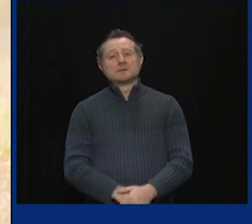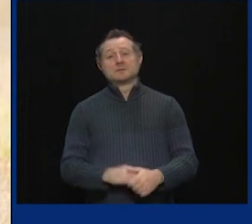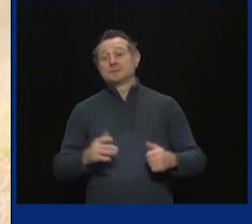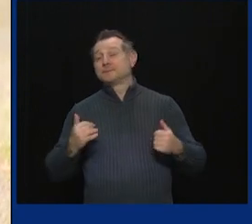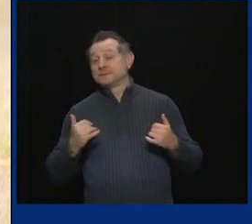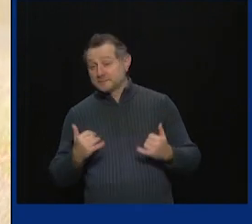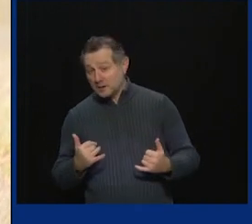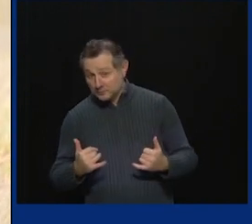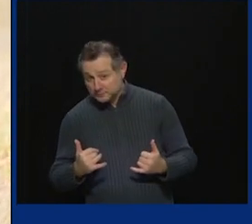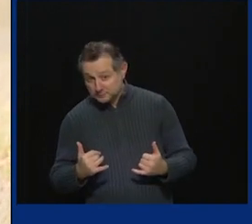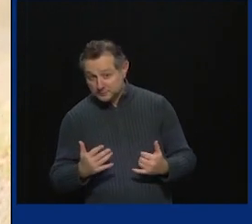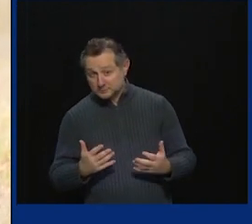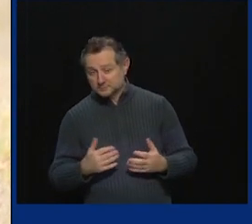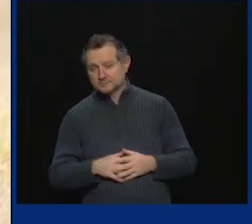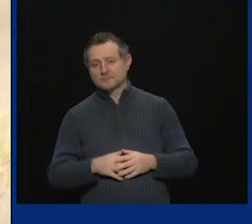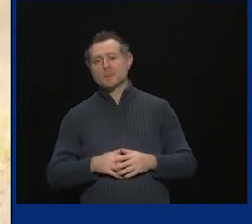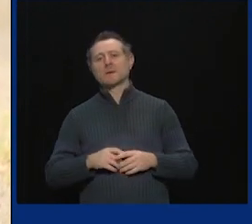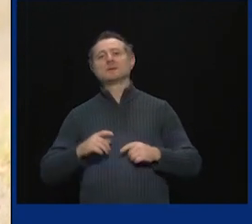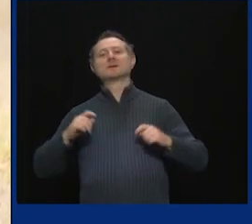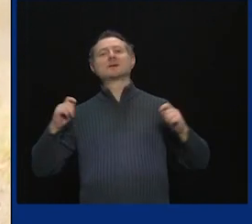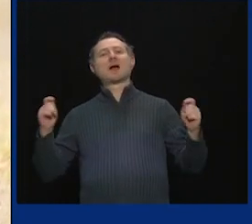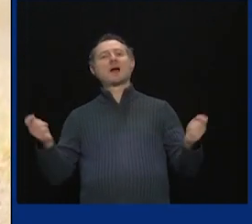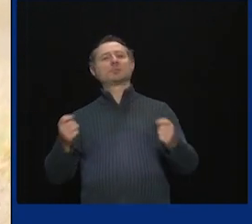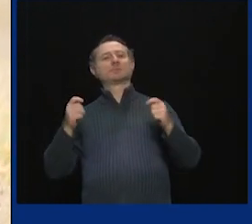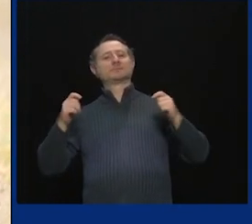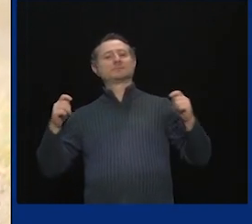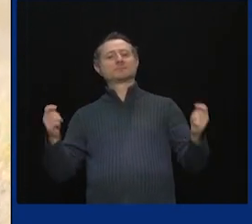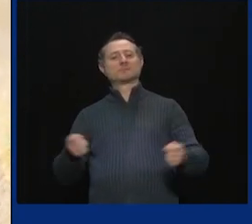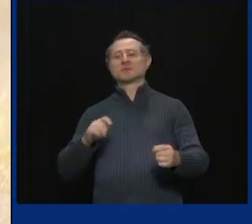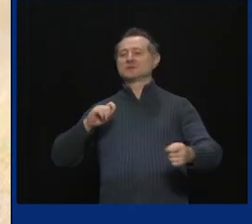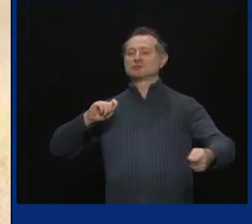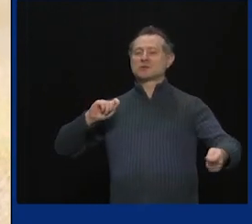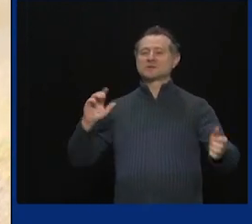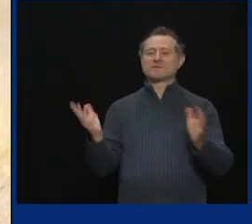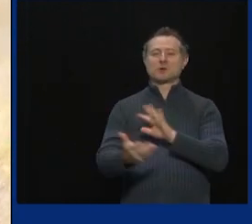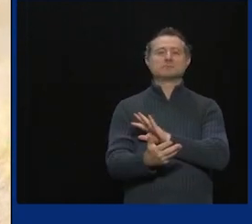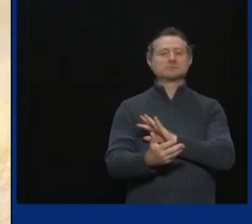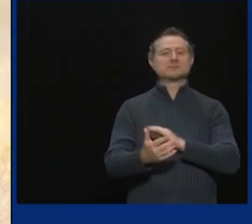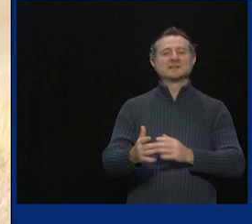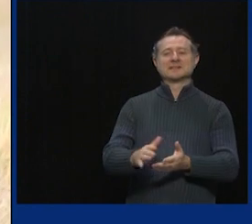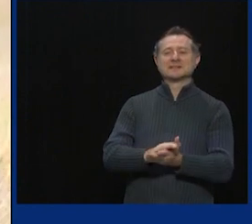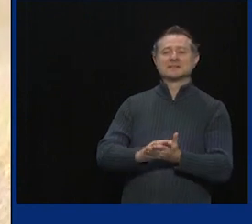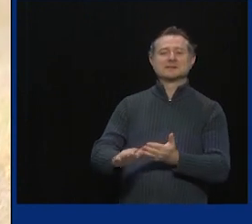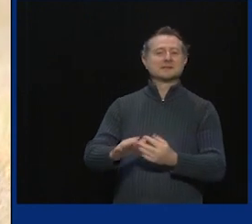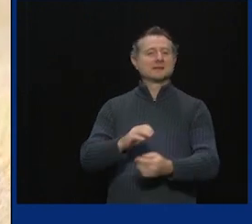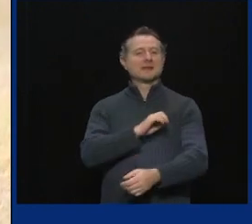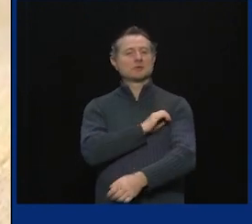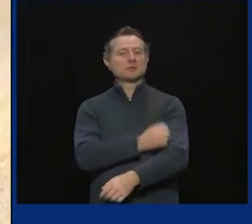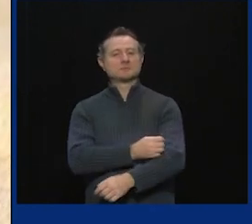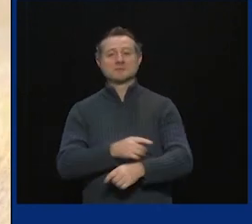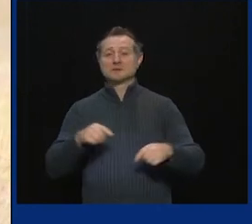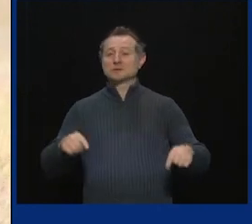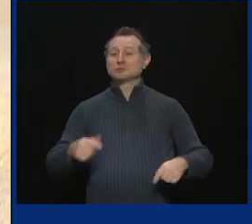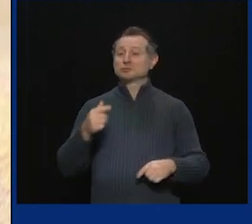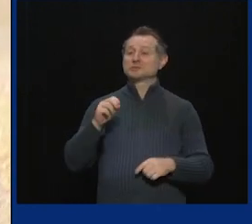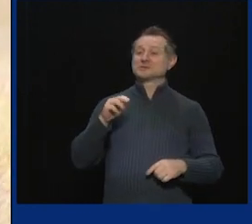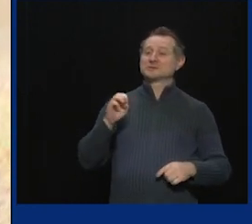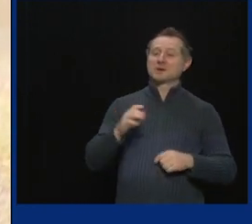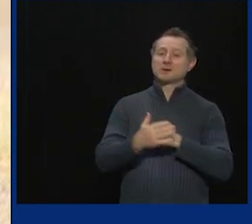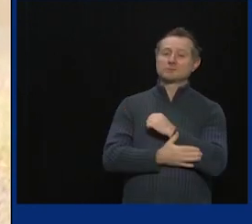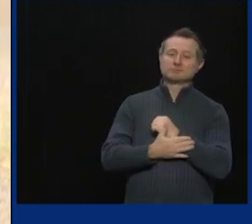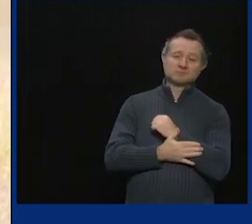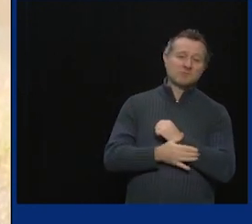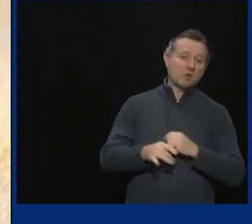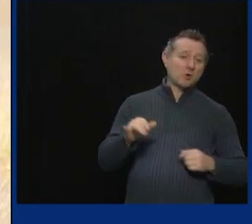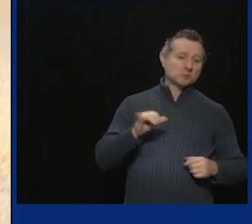we celebrate what is transformative clean energy here in Genesee County and New York State for that matter. And we hope that